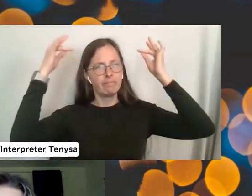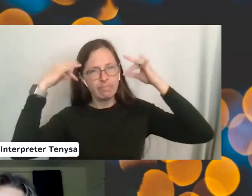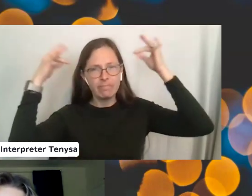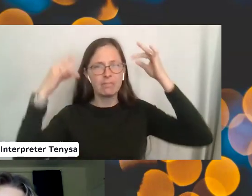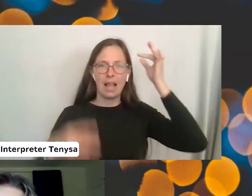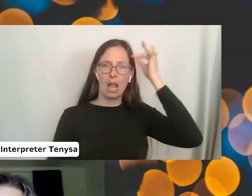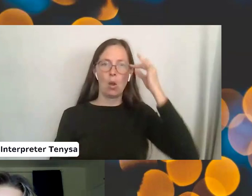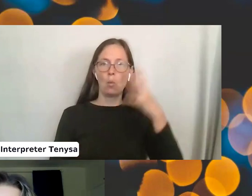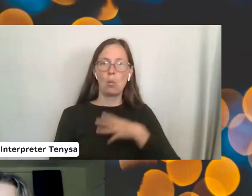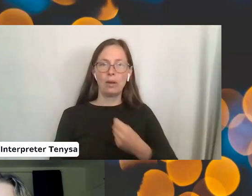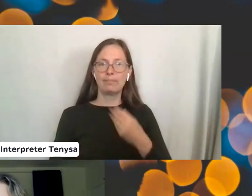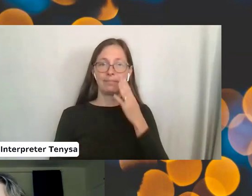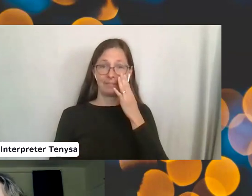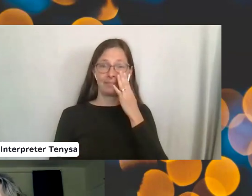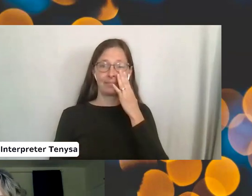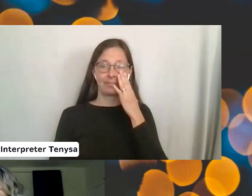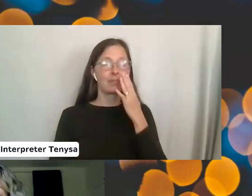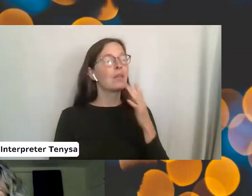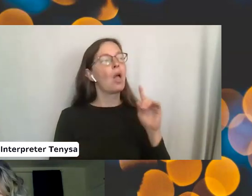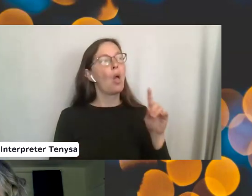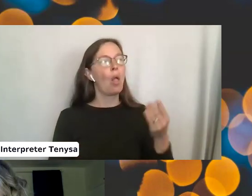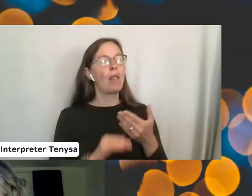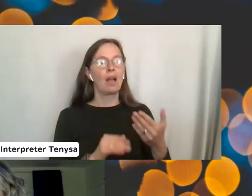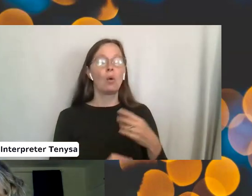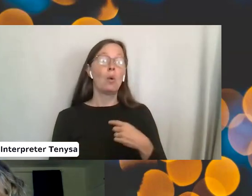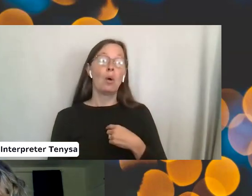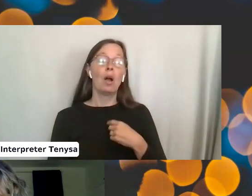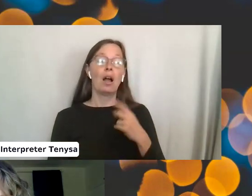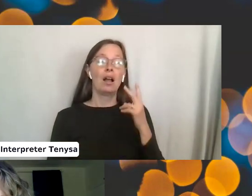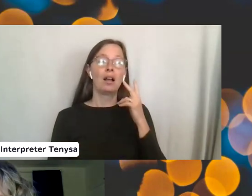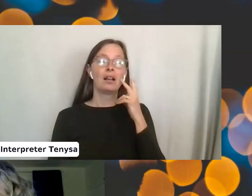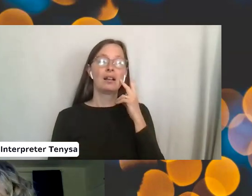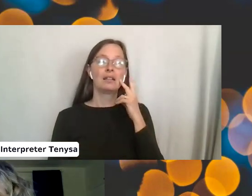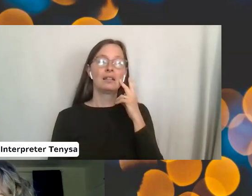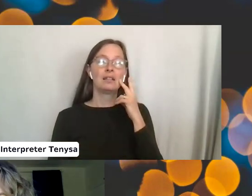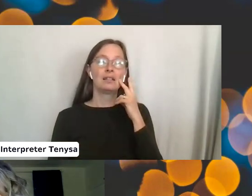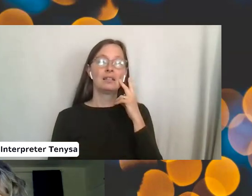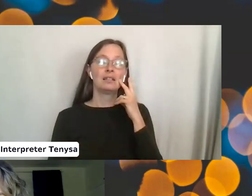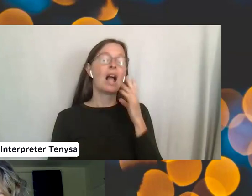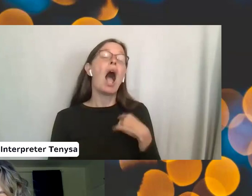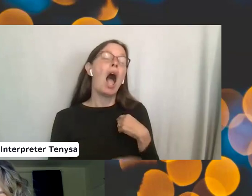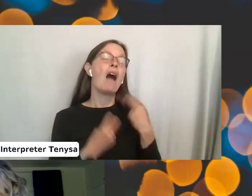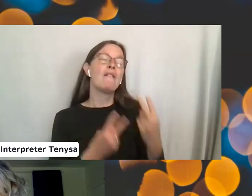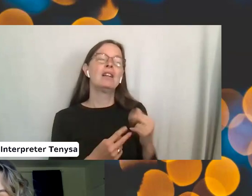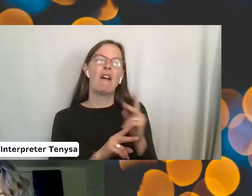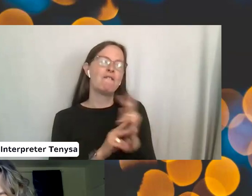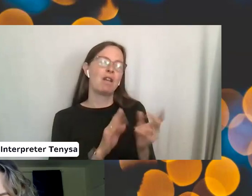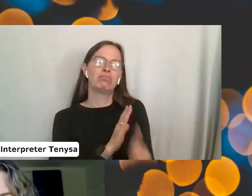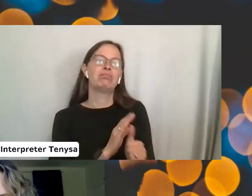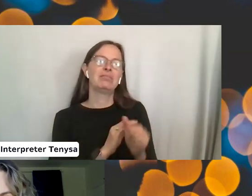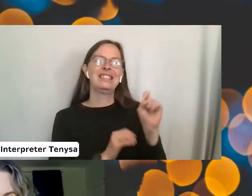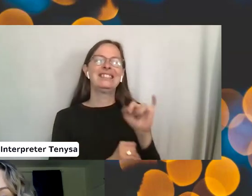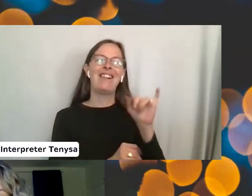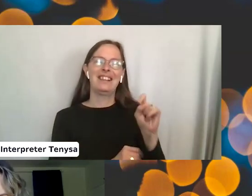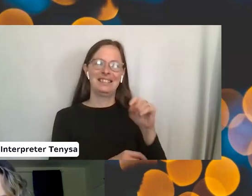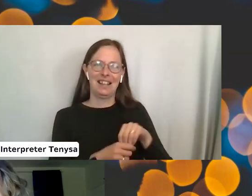white. The only thing I see a very talented stylist in Vancouver named Chris Weber. He's a very good friend of mine. And every time I go in there, I